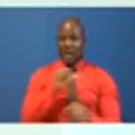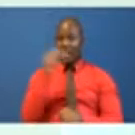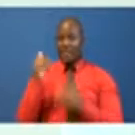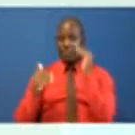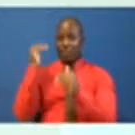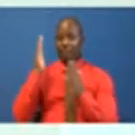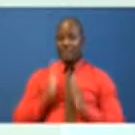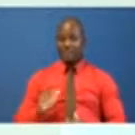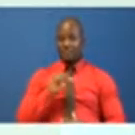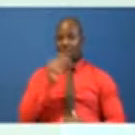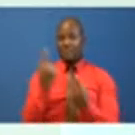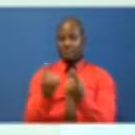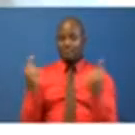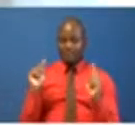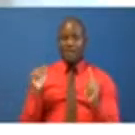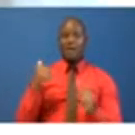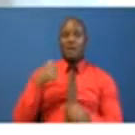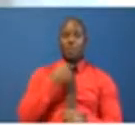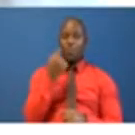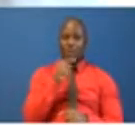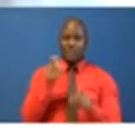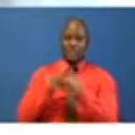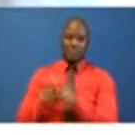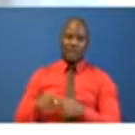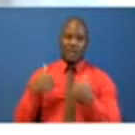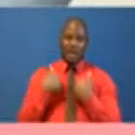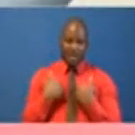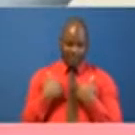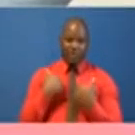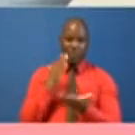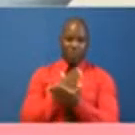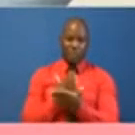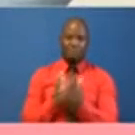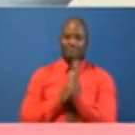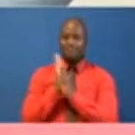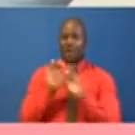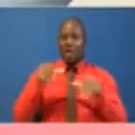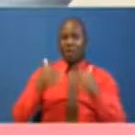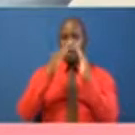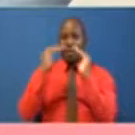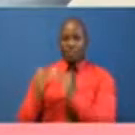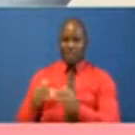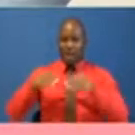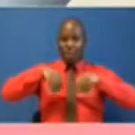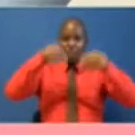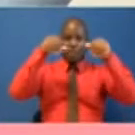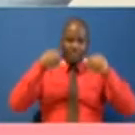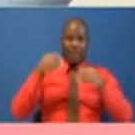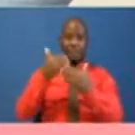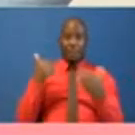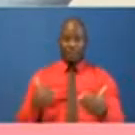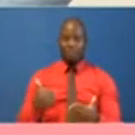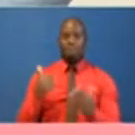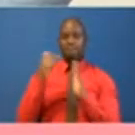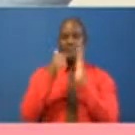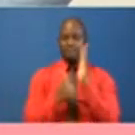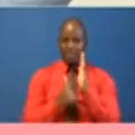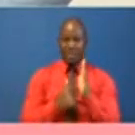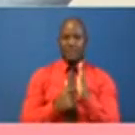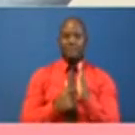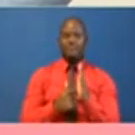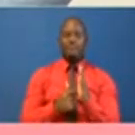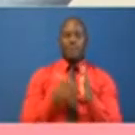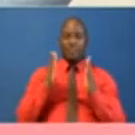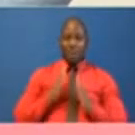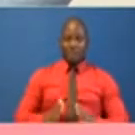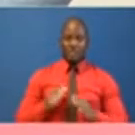professor on this panel who uh also has uh a real keen interest in housing and housing and inequality but before that let me mention i've been informed one of